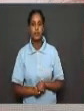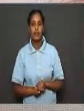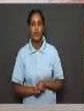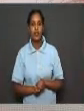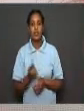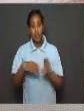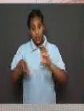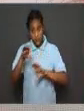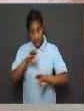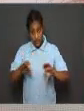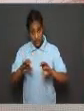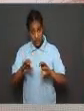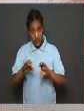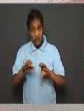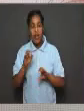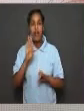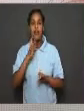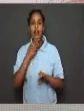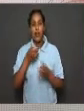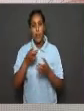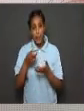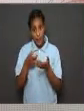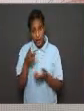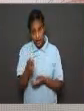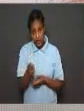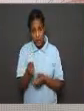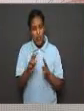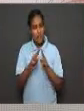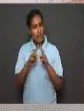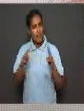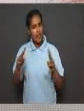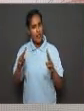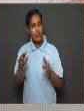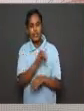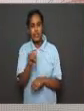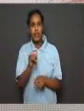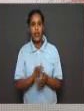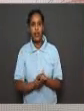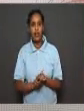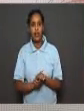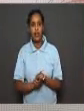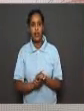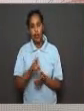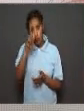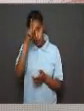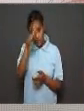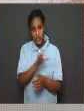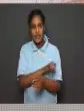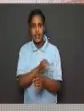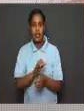The chemistry of alkaline batteries is very similar to Leclanché